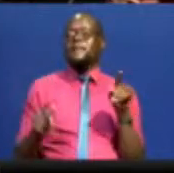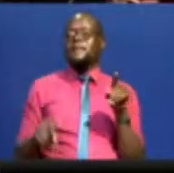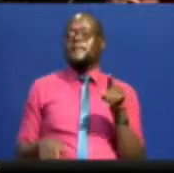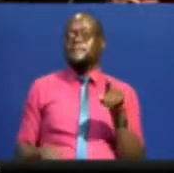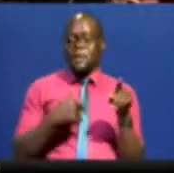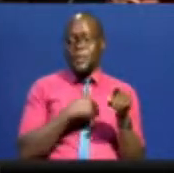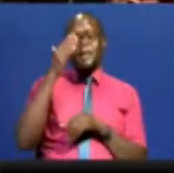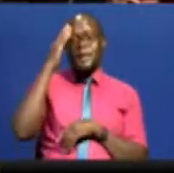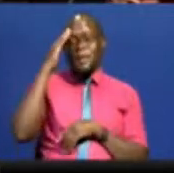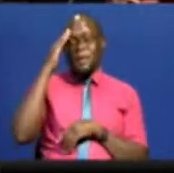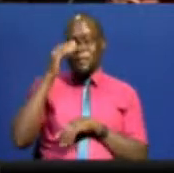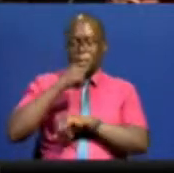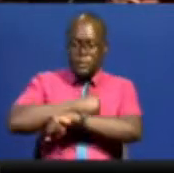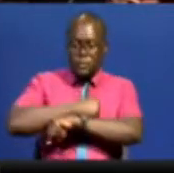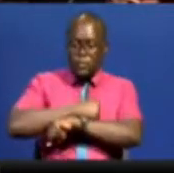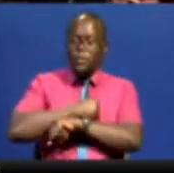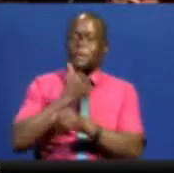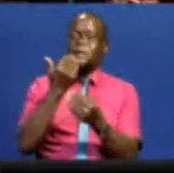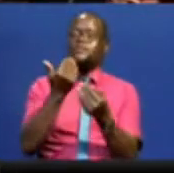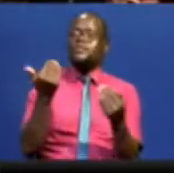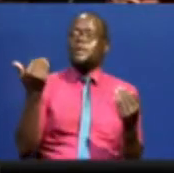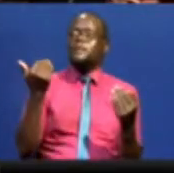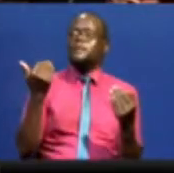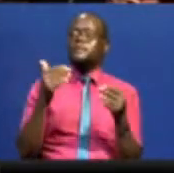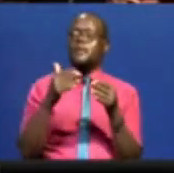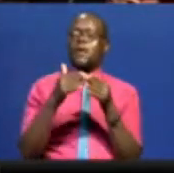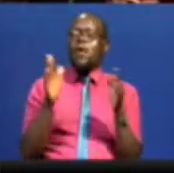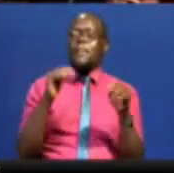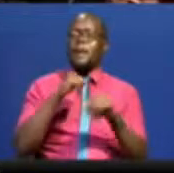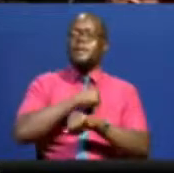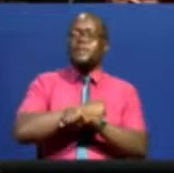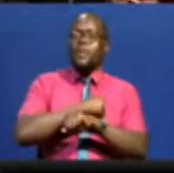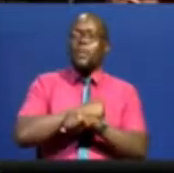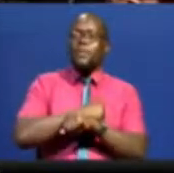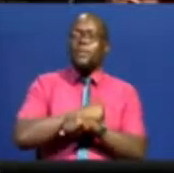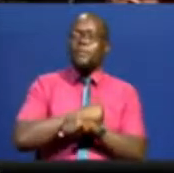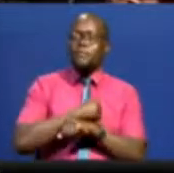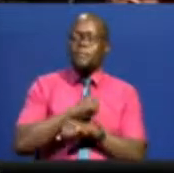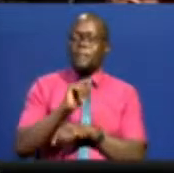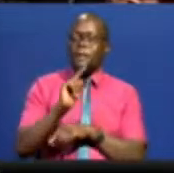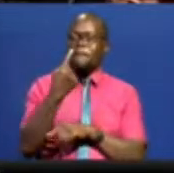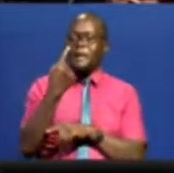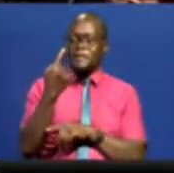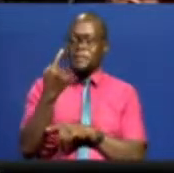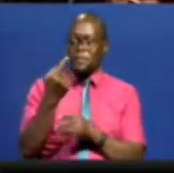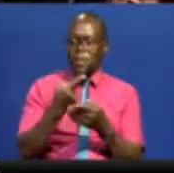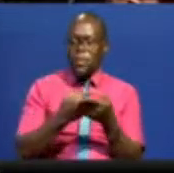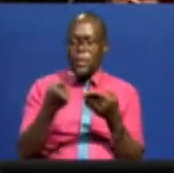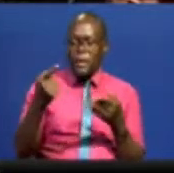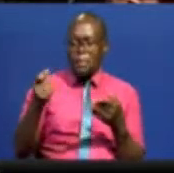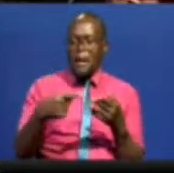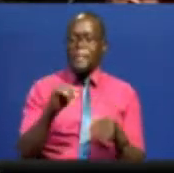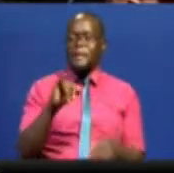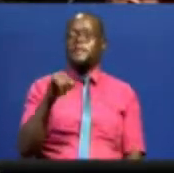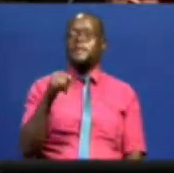that school children are opening schools in the first week of January.